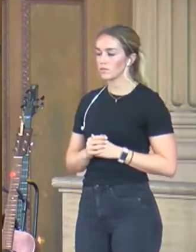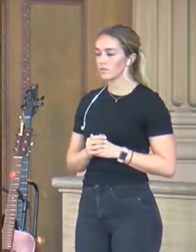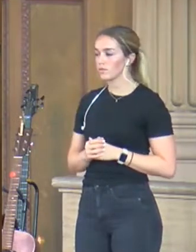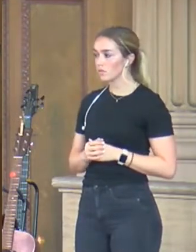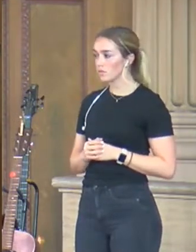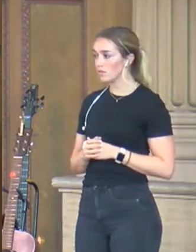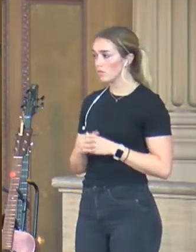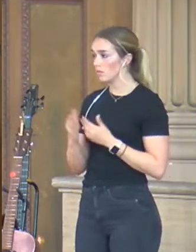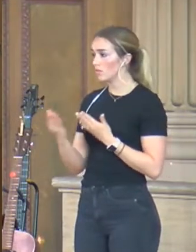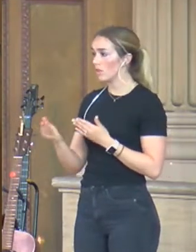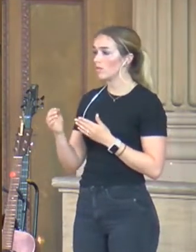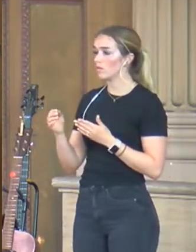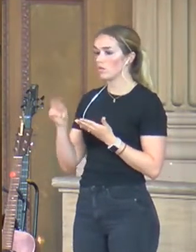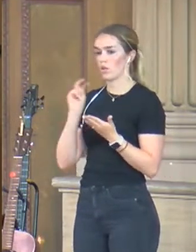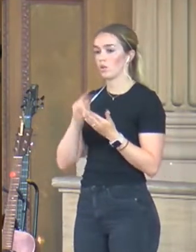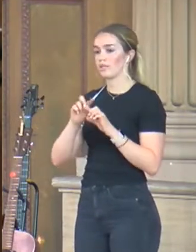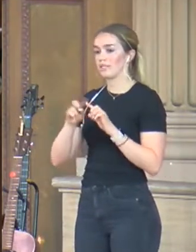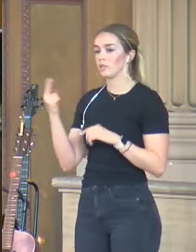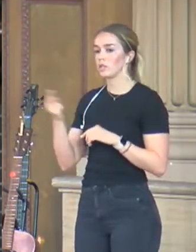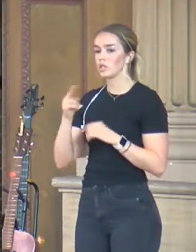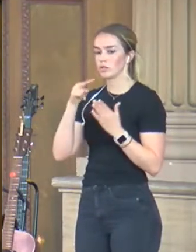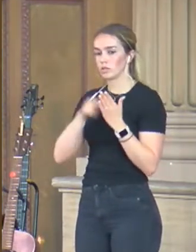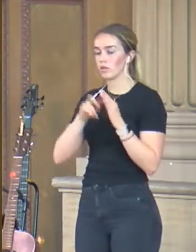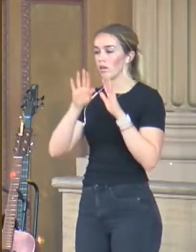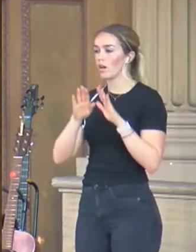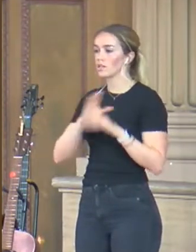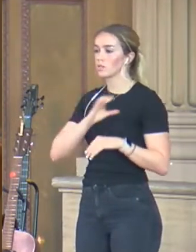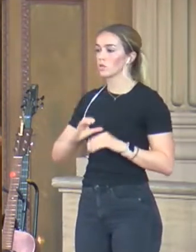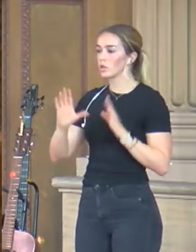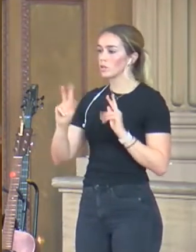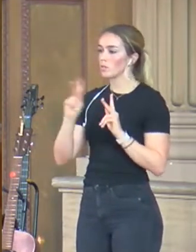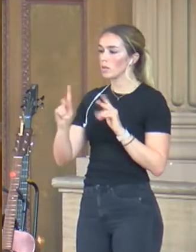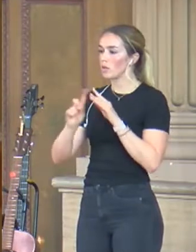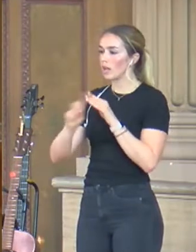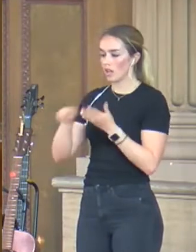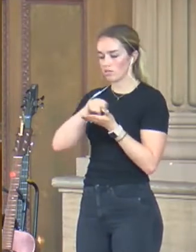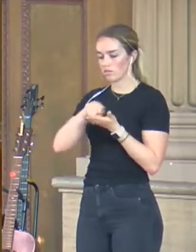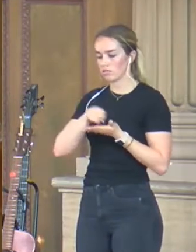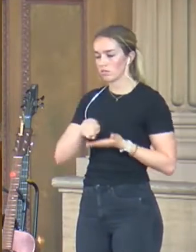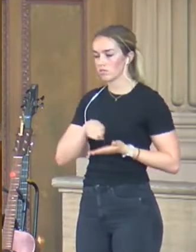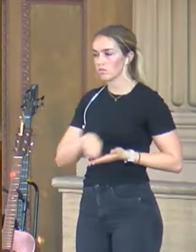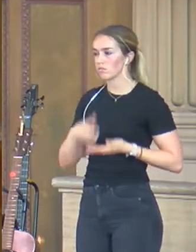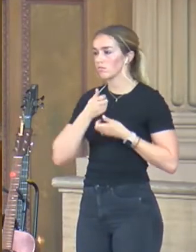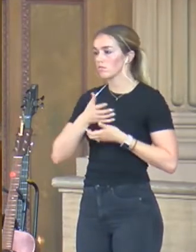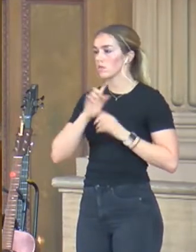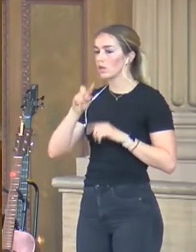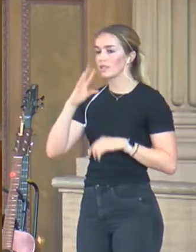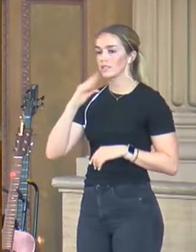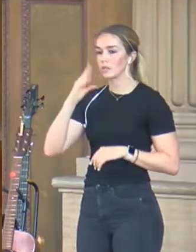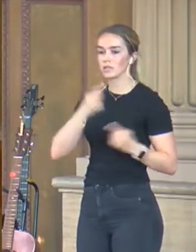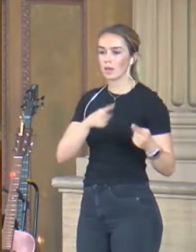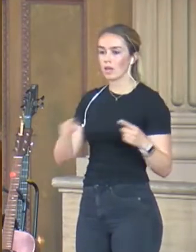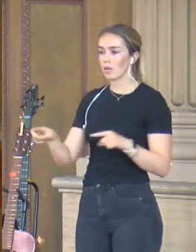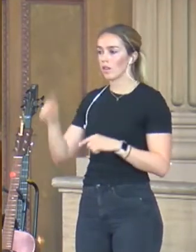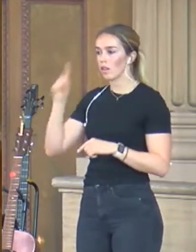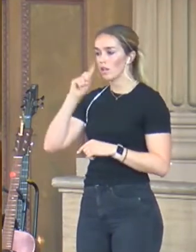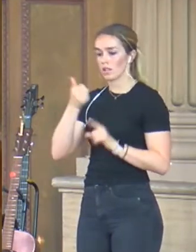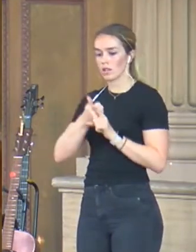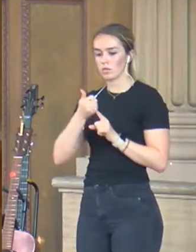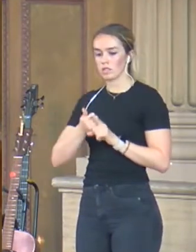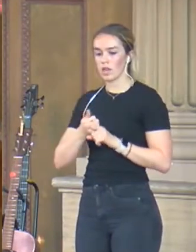In fact, if you go back through history and read the stories of great Christians and those who left journals of their experiences, those that we would consider some of the most